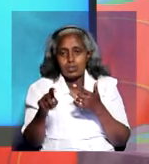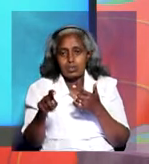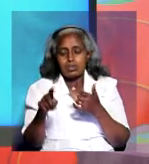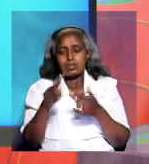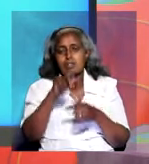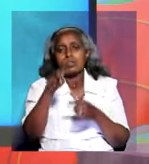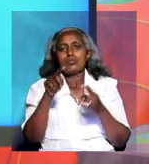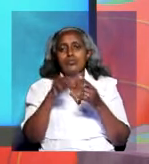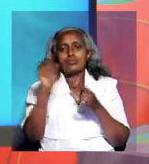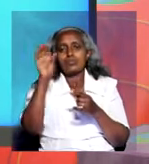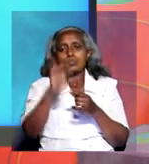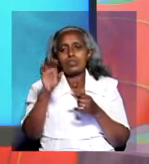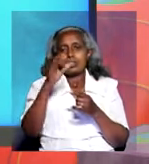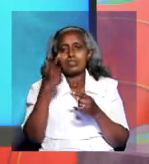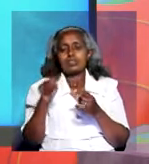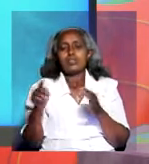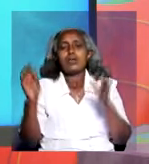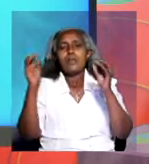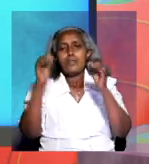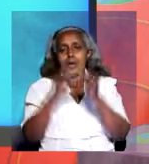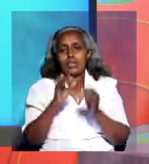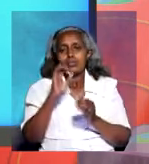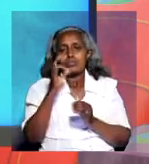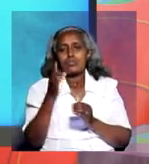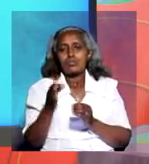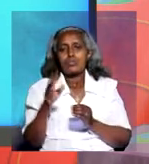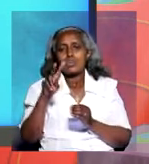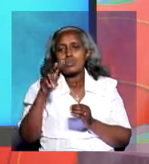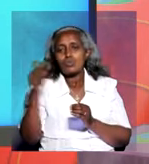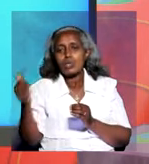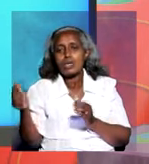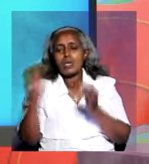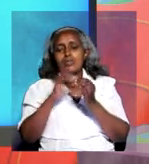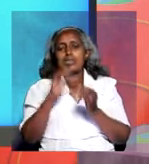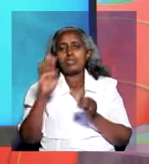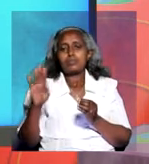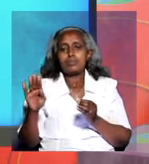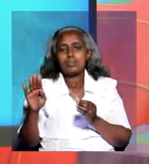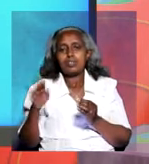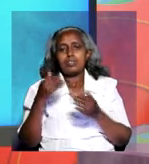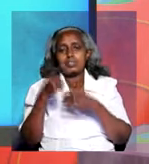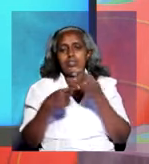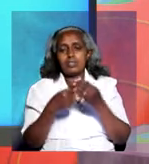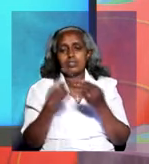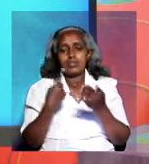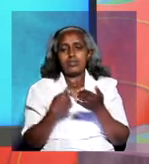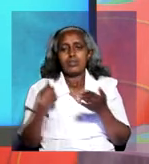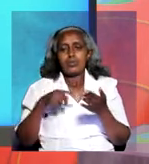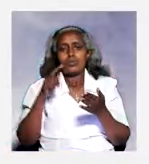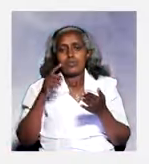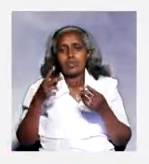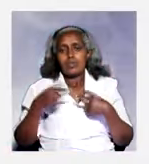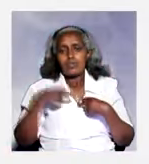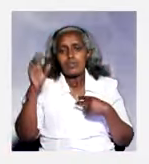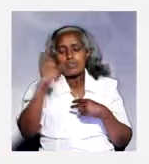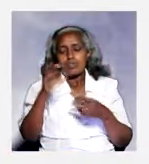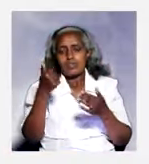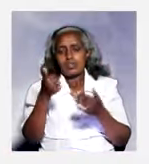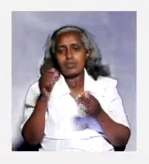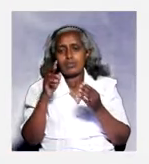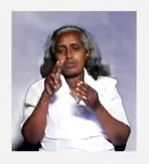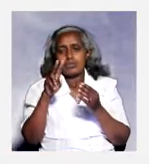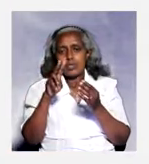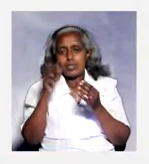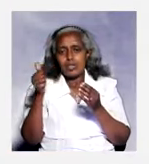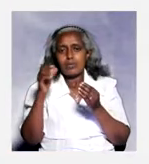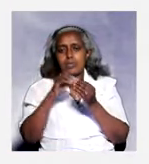we are asked to find the magnitude of 2a plus b. Since we have found 2a plus b, the magnitude of